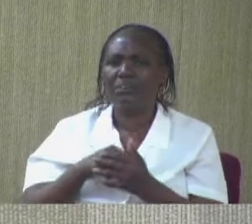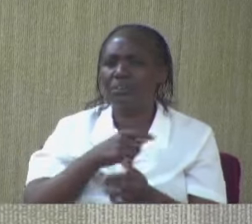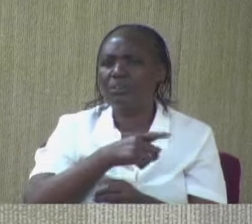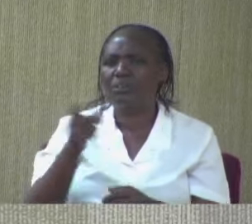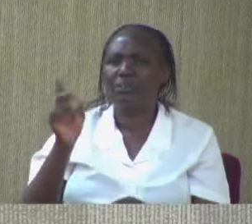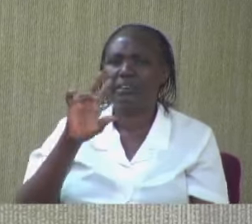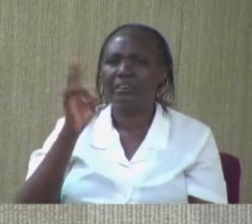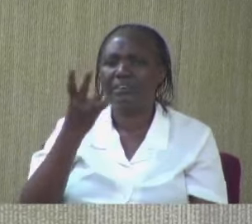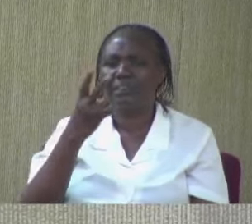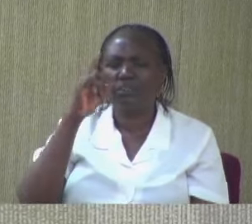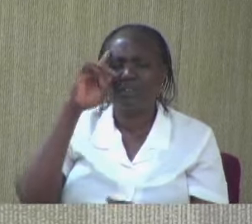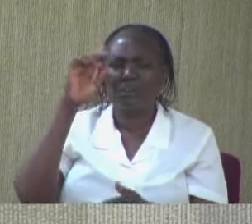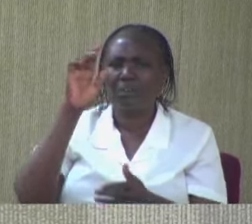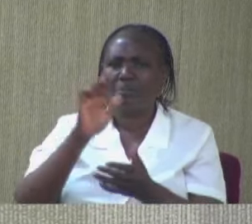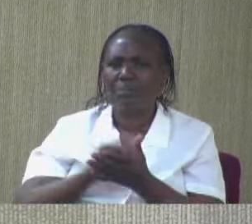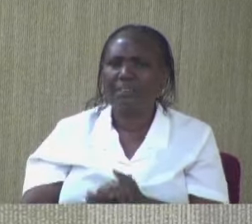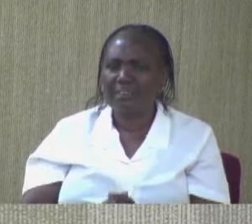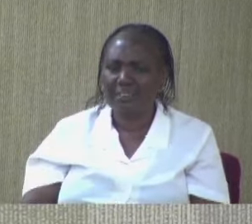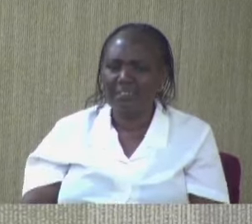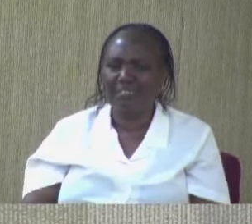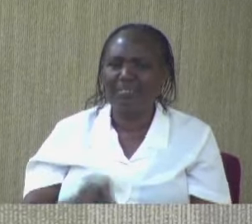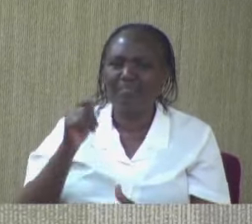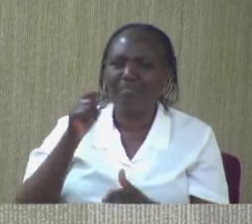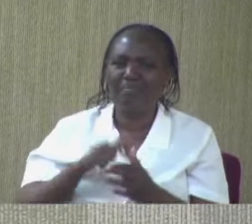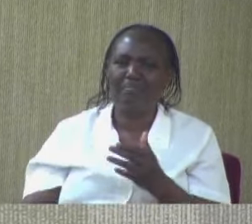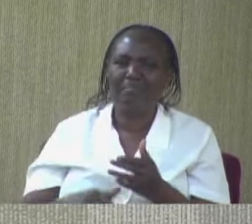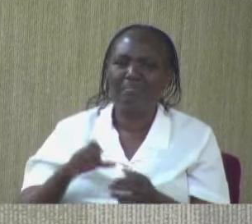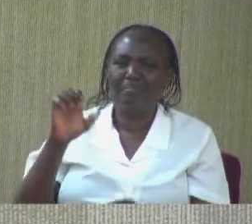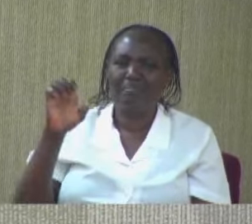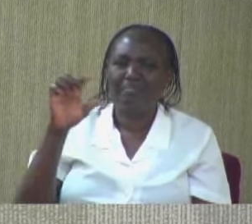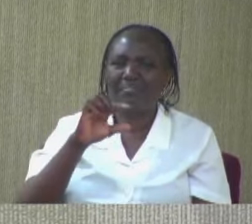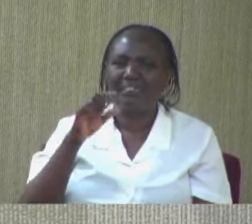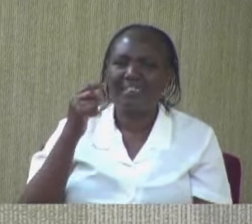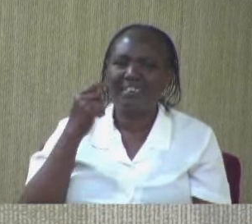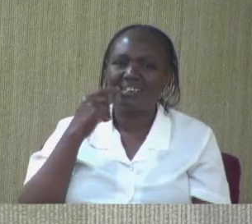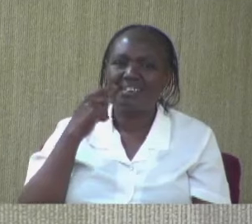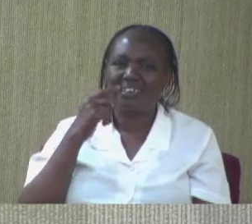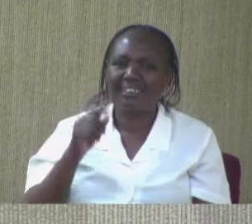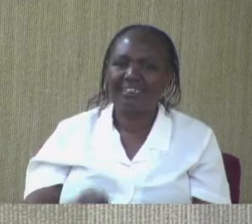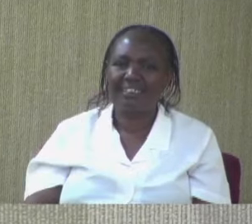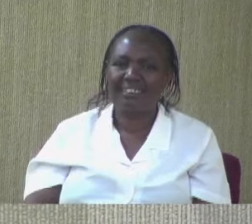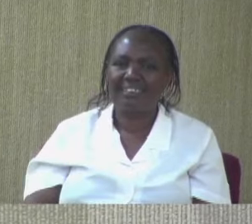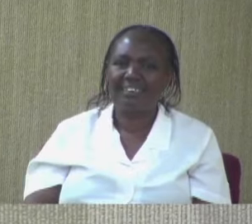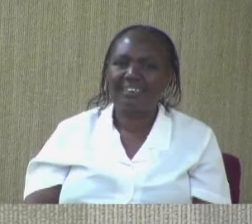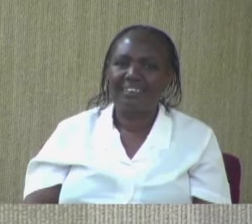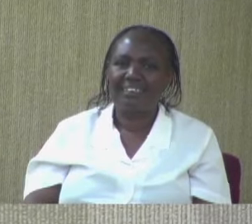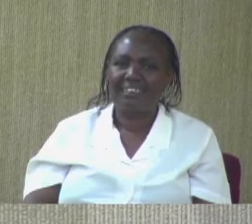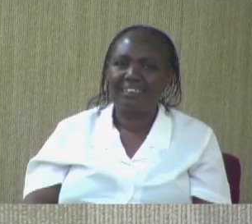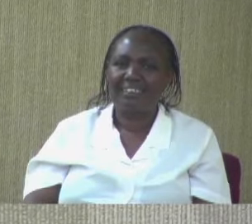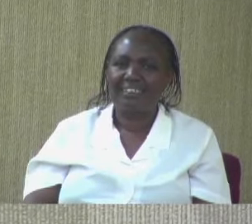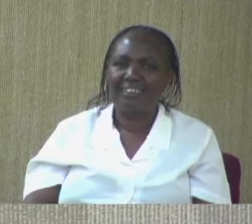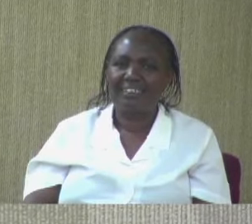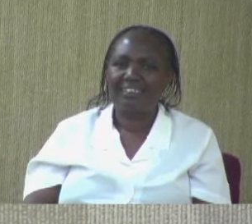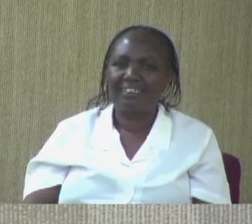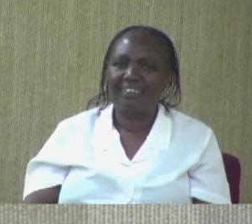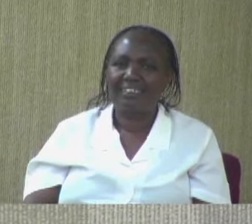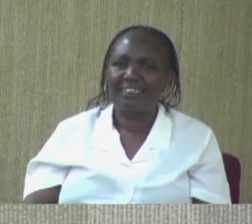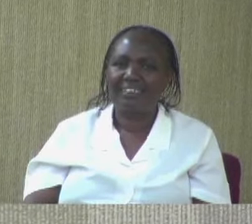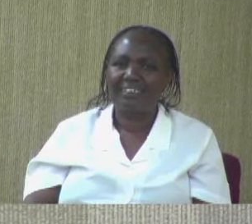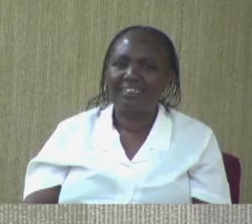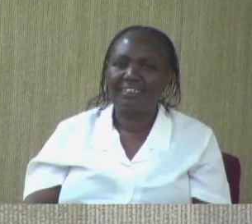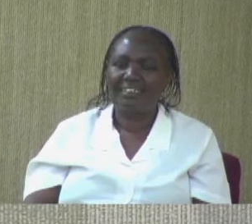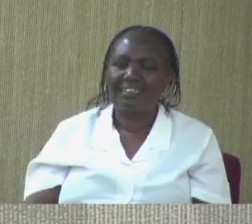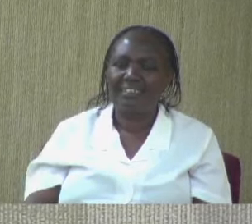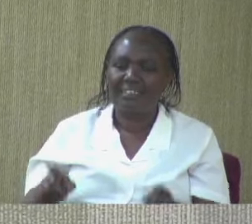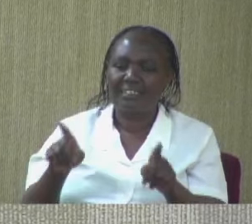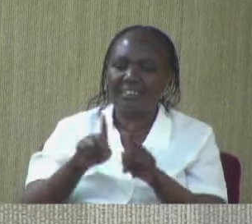them, and you believe in Ezekiel. They say, no, we don't believe in Ezekiel. We believe in God. Then say, yes, the same is true